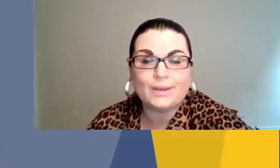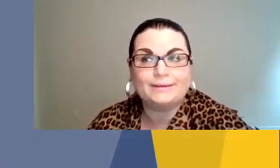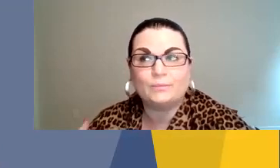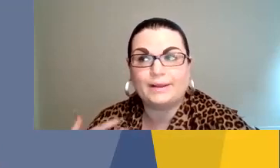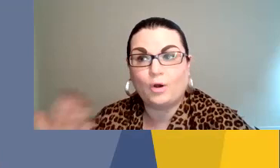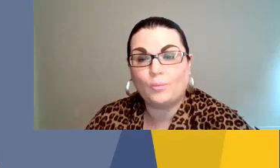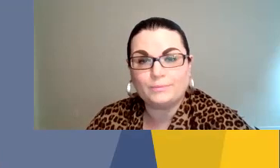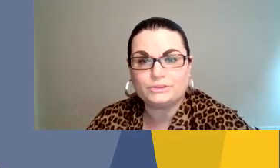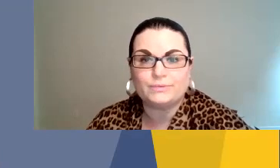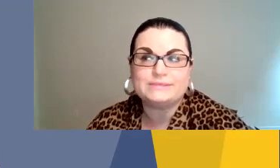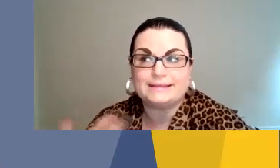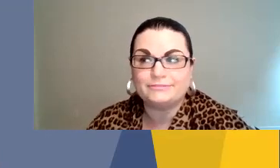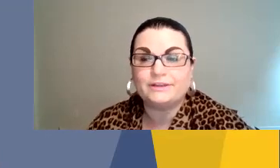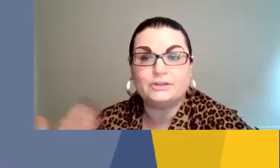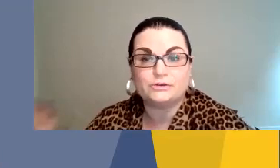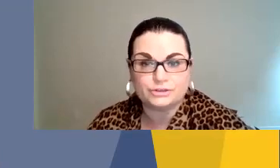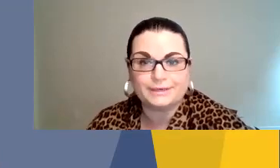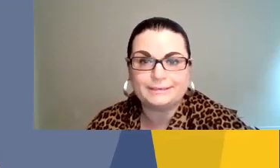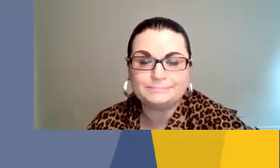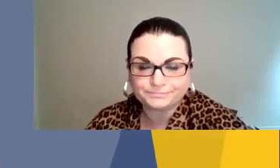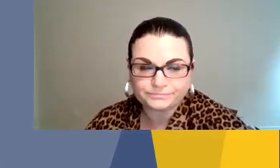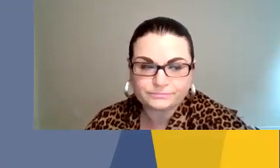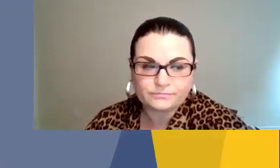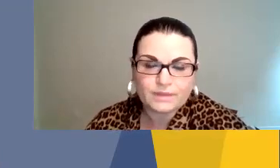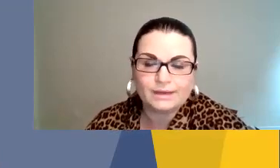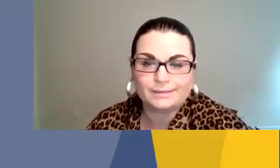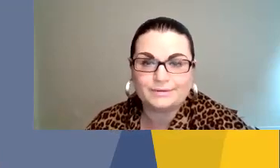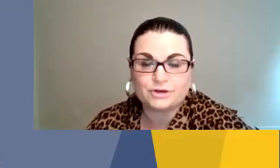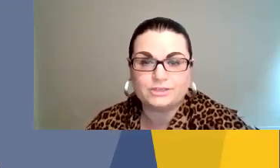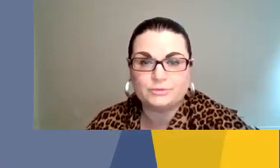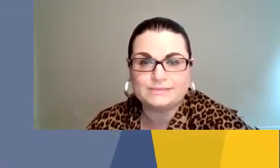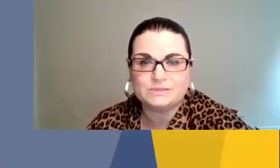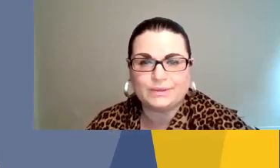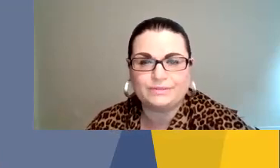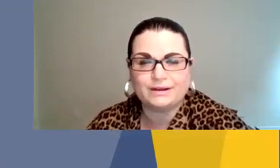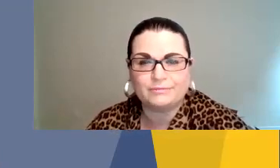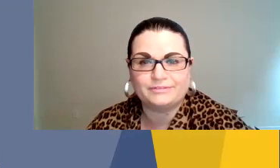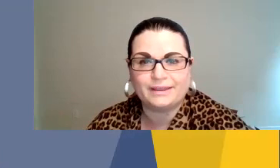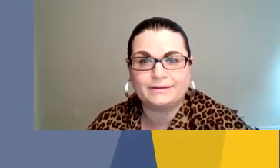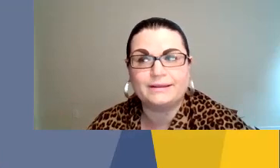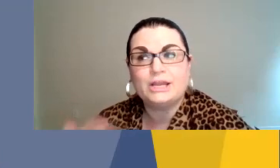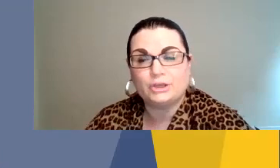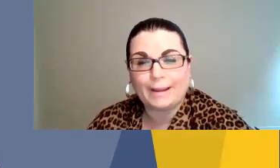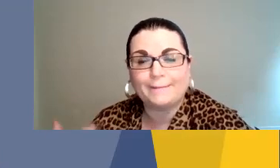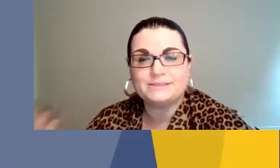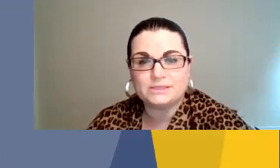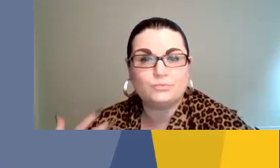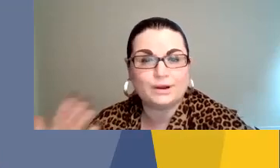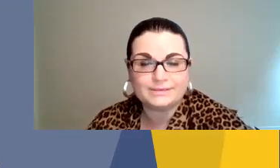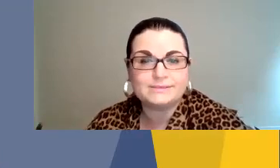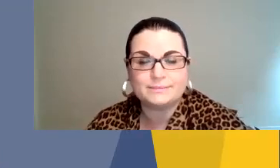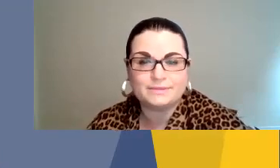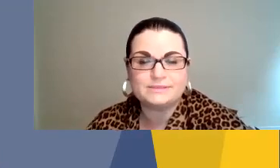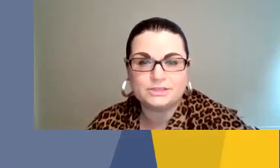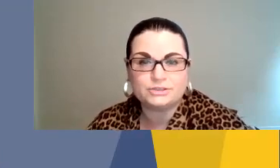help you. And what I hope it will do is, if in your journey of trying to do business with the Government of Canada, you happen to